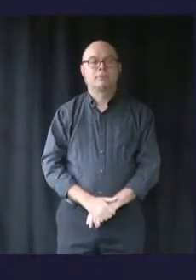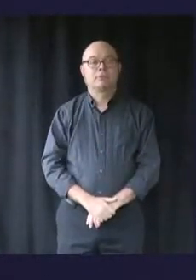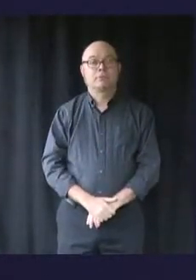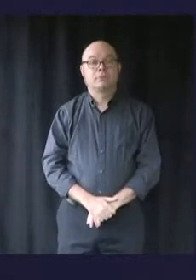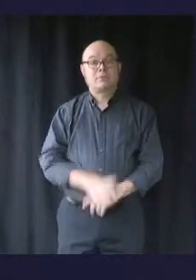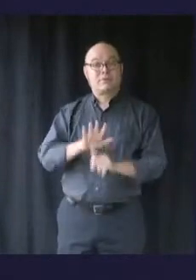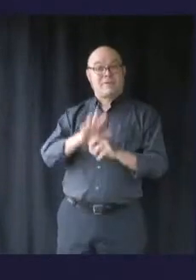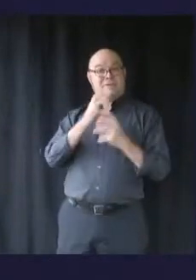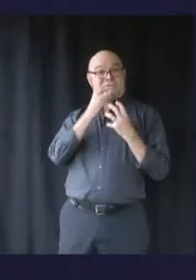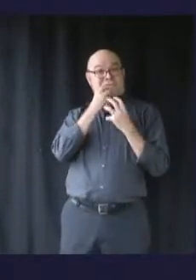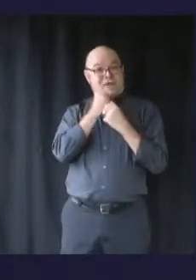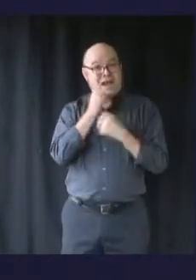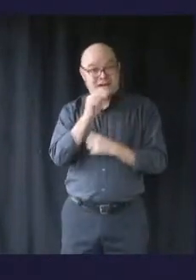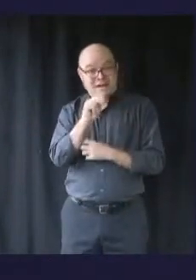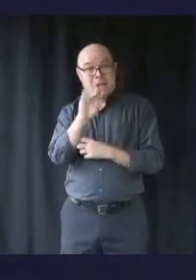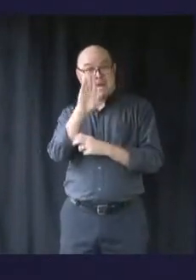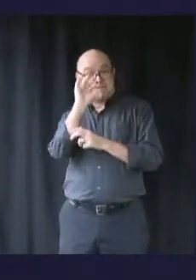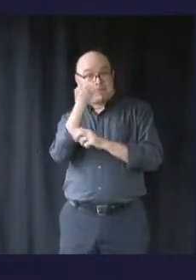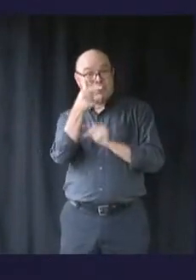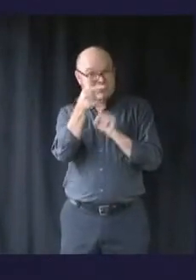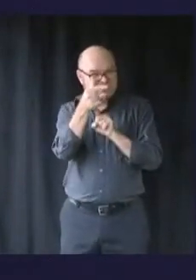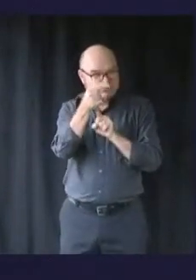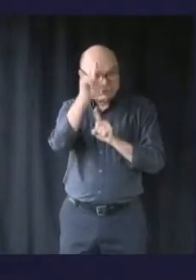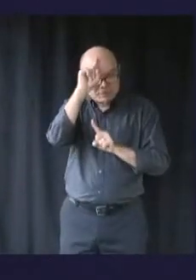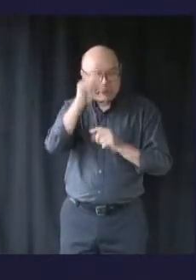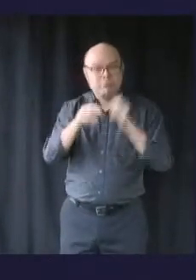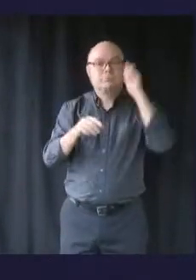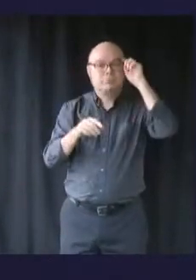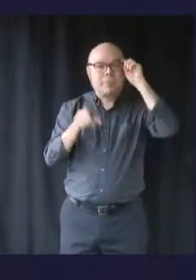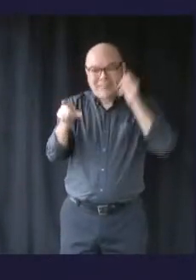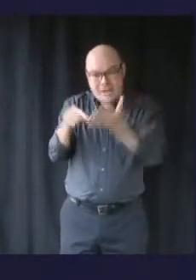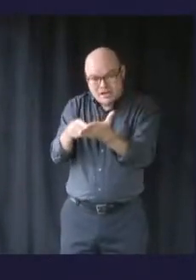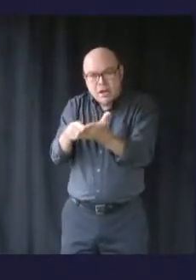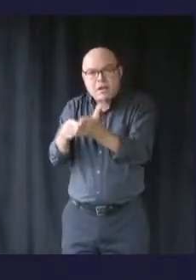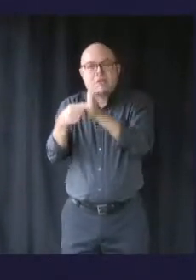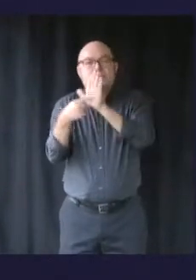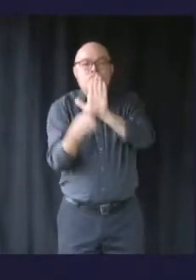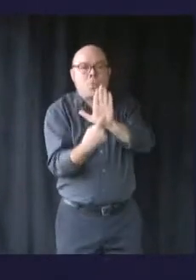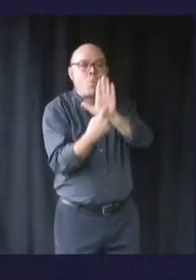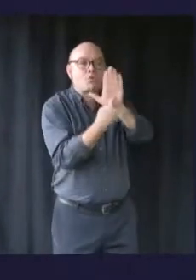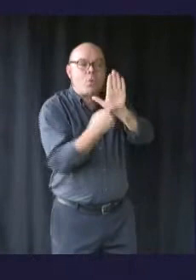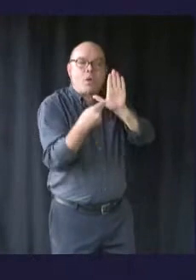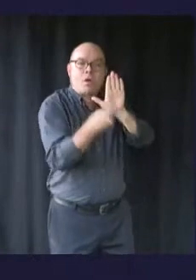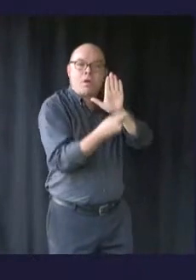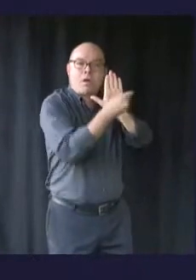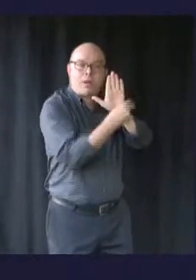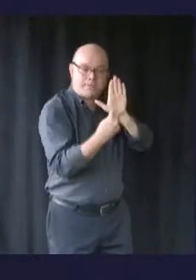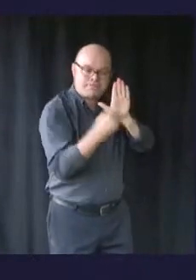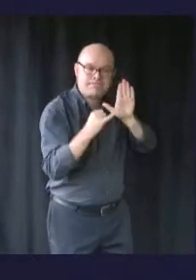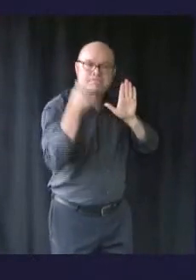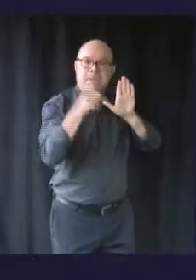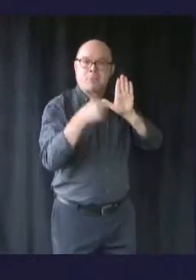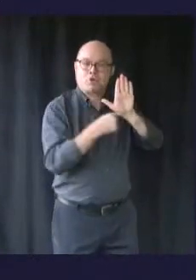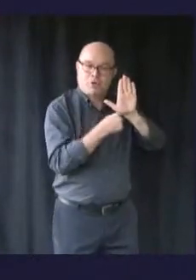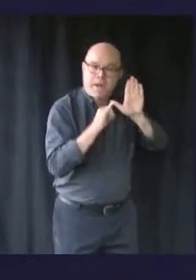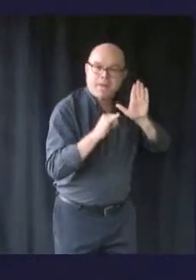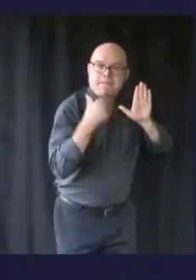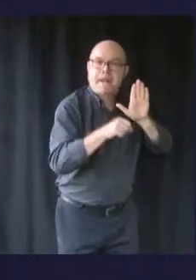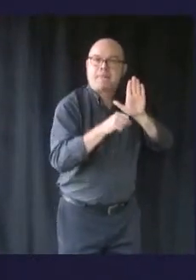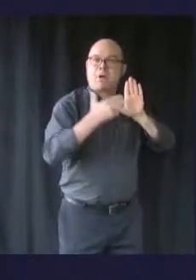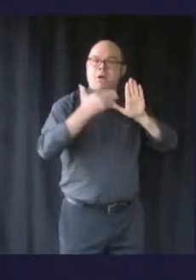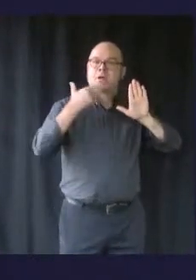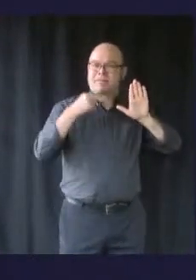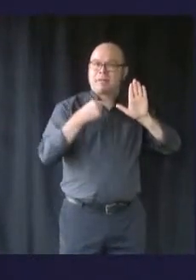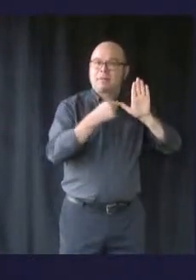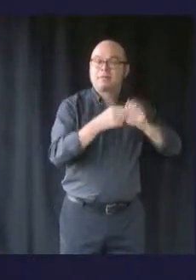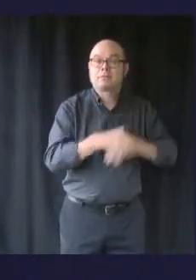and the antecedents of the Universal Declaration of Human Rights and the foundation of a rules-based